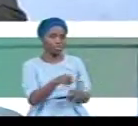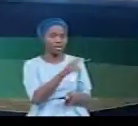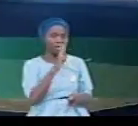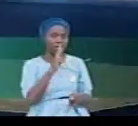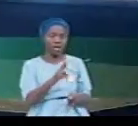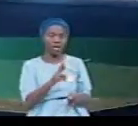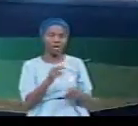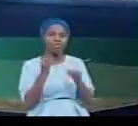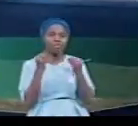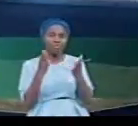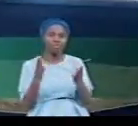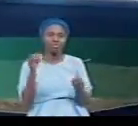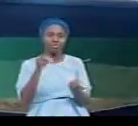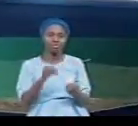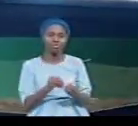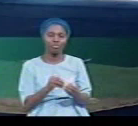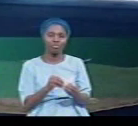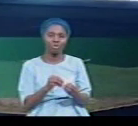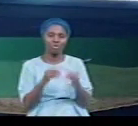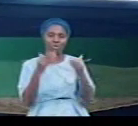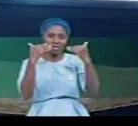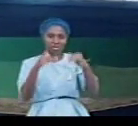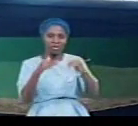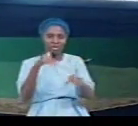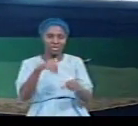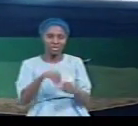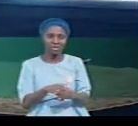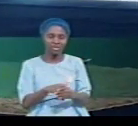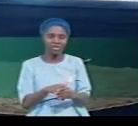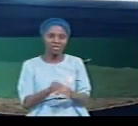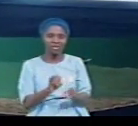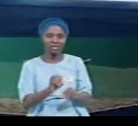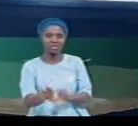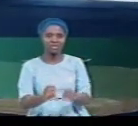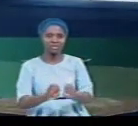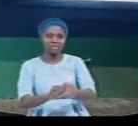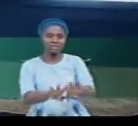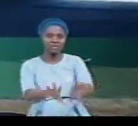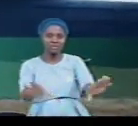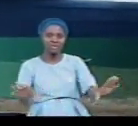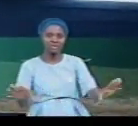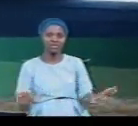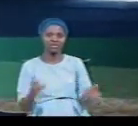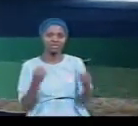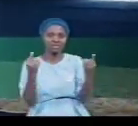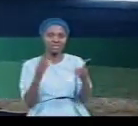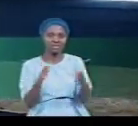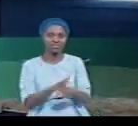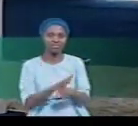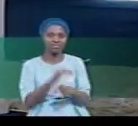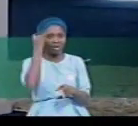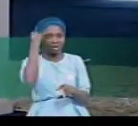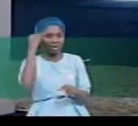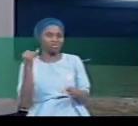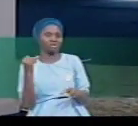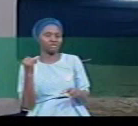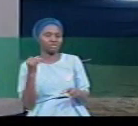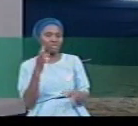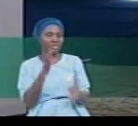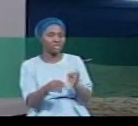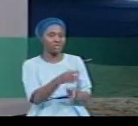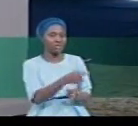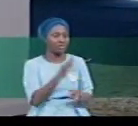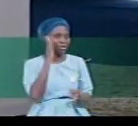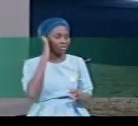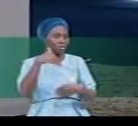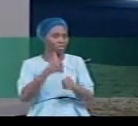spreading sinful ideology. If they were going to make another person do